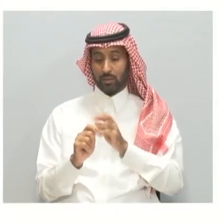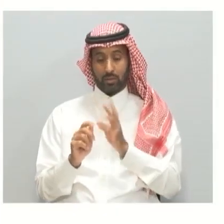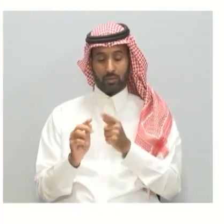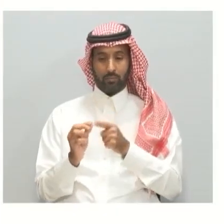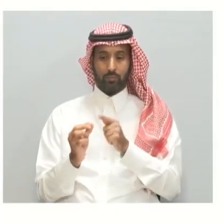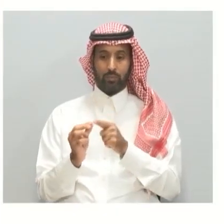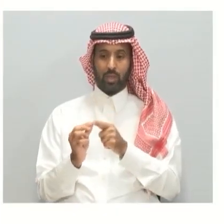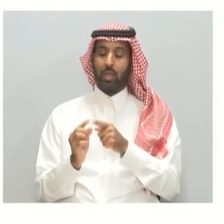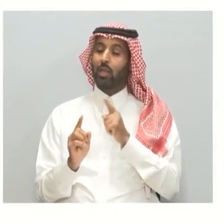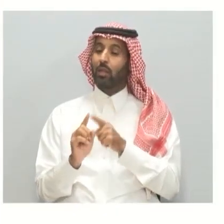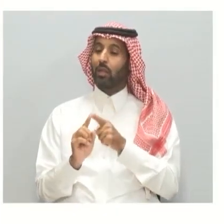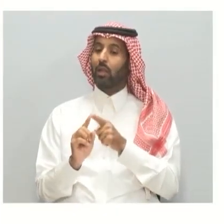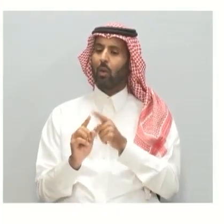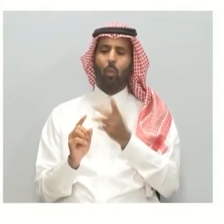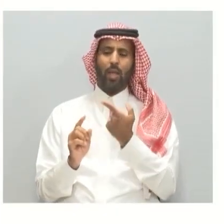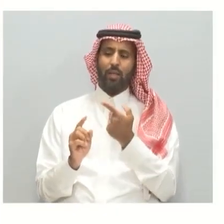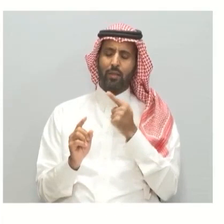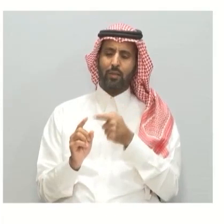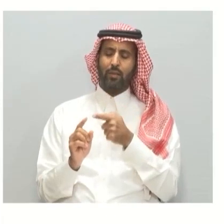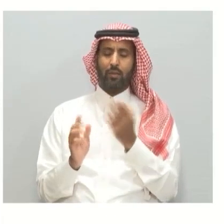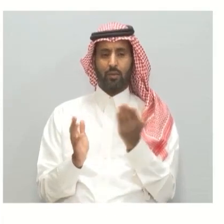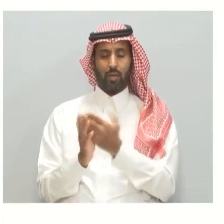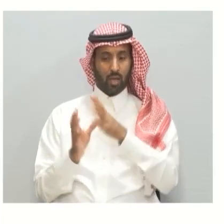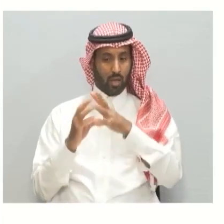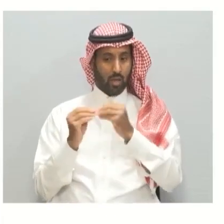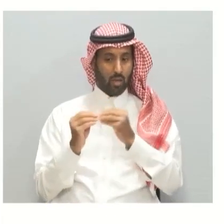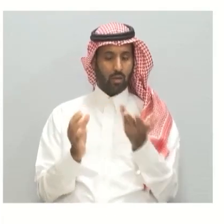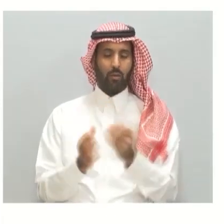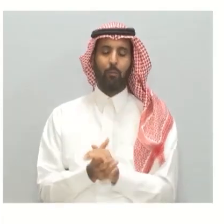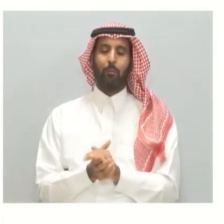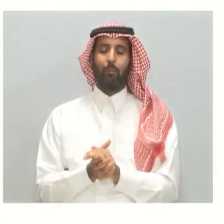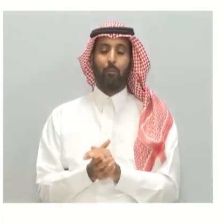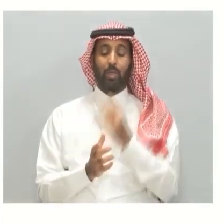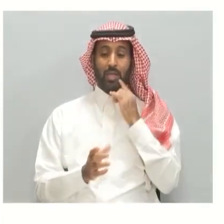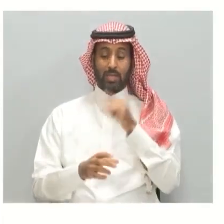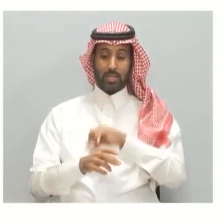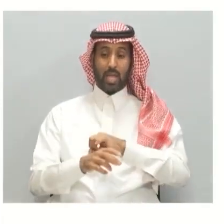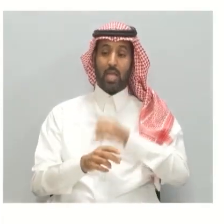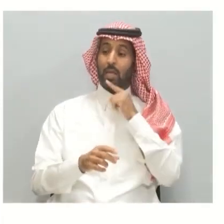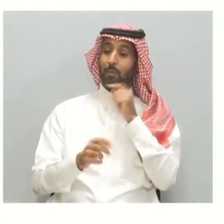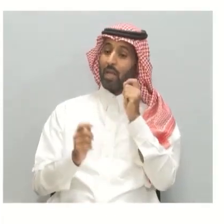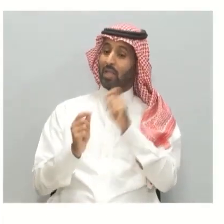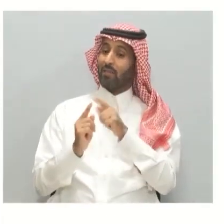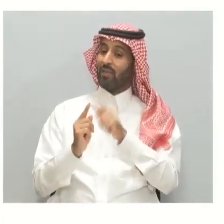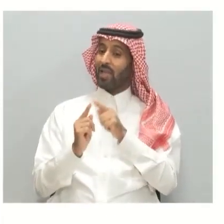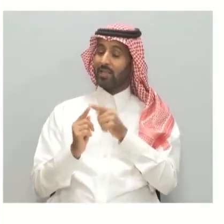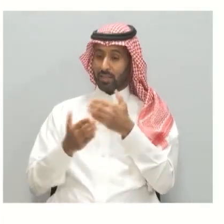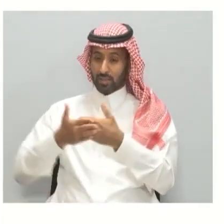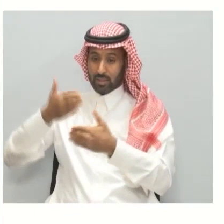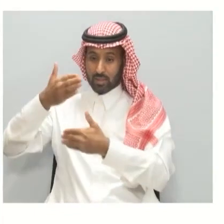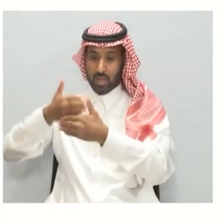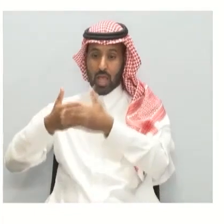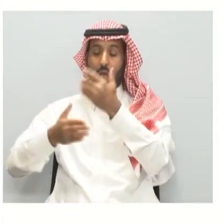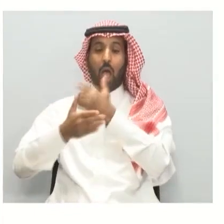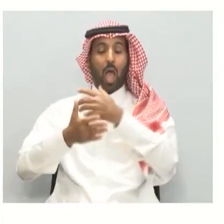a consultant for what? Let's read the definition. The people who advise construction